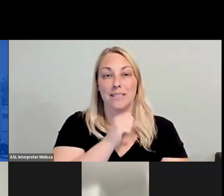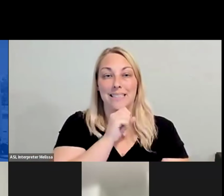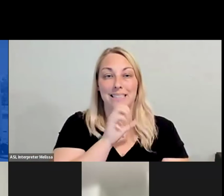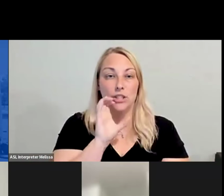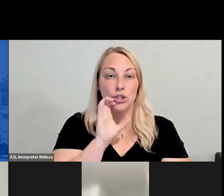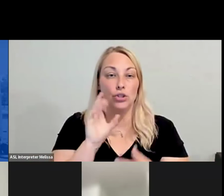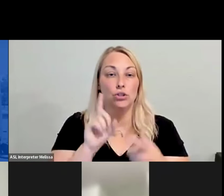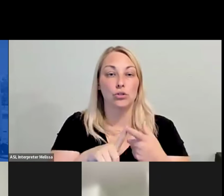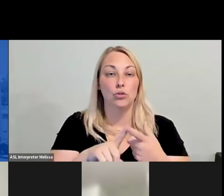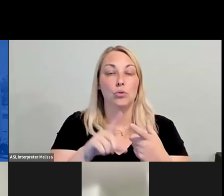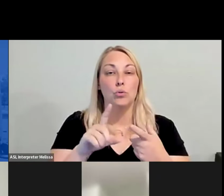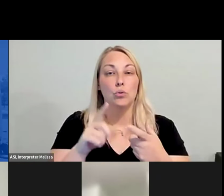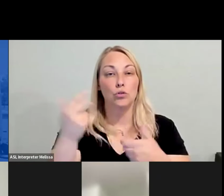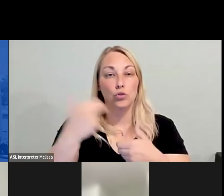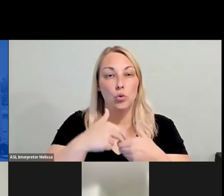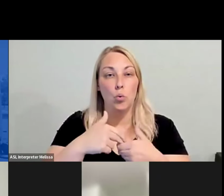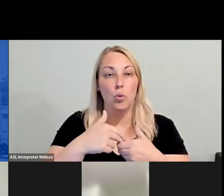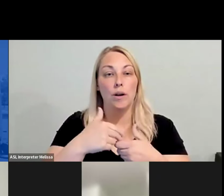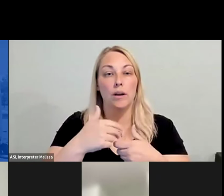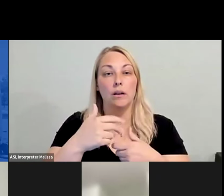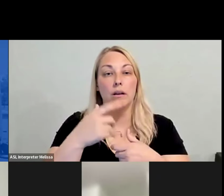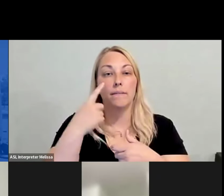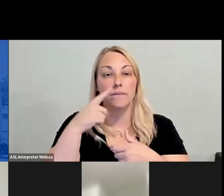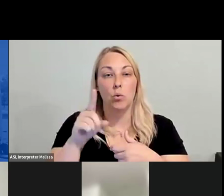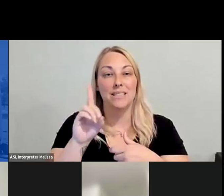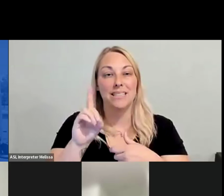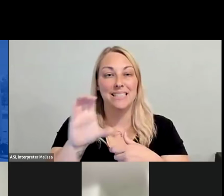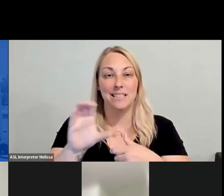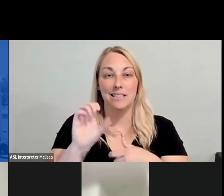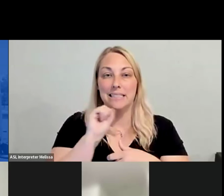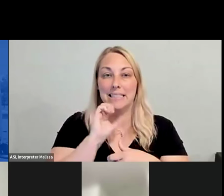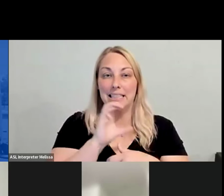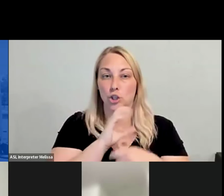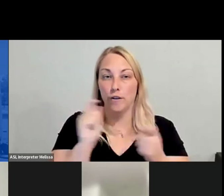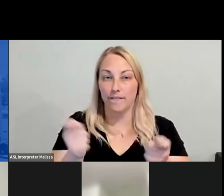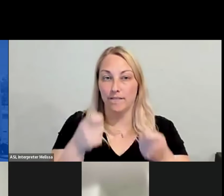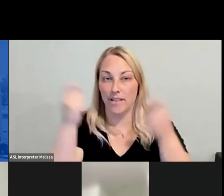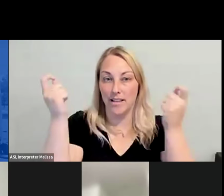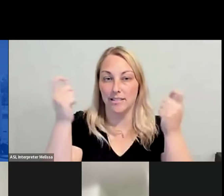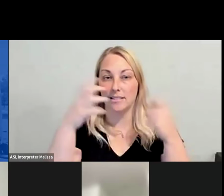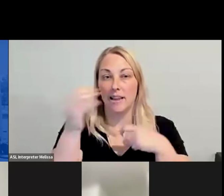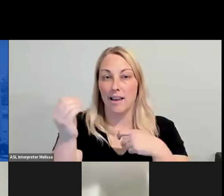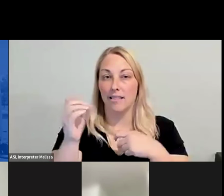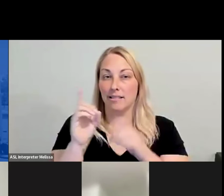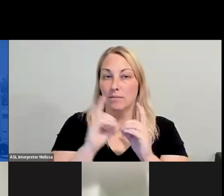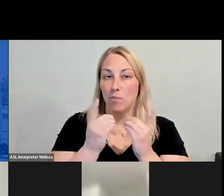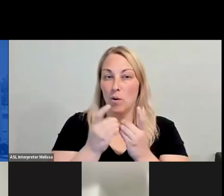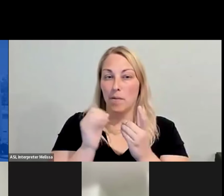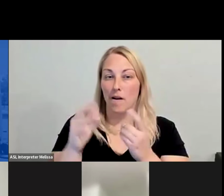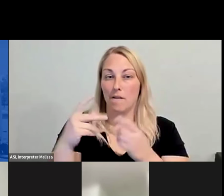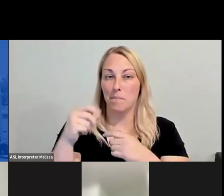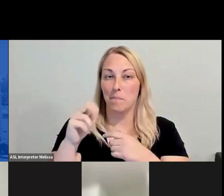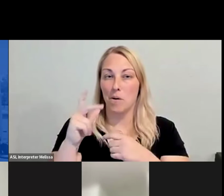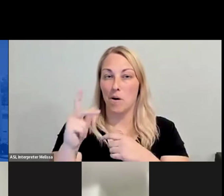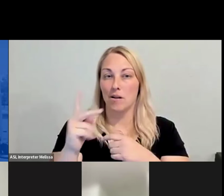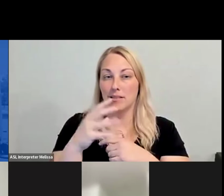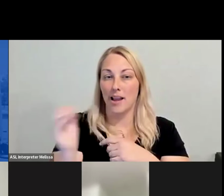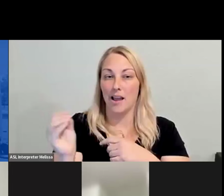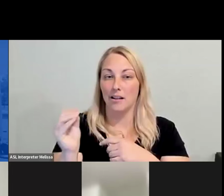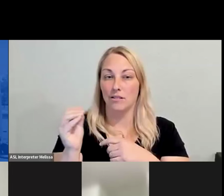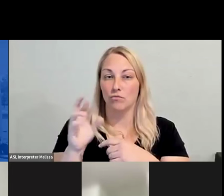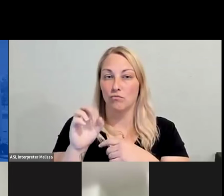Fest through the Department of Aging and Community Living, as well as the Department of Parks and Recreation. We'll be hosting an